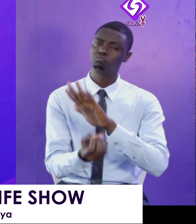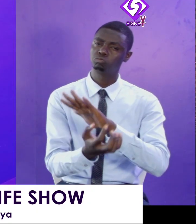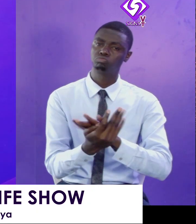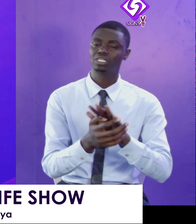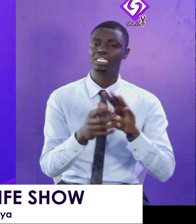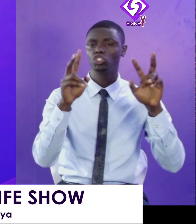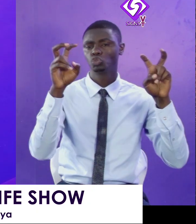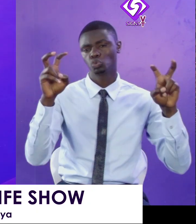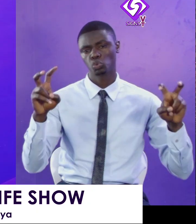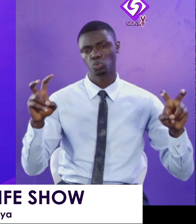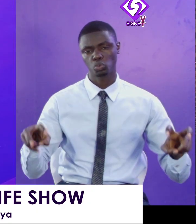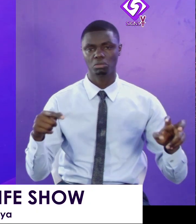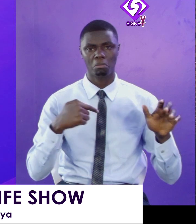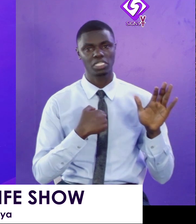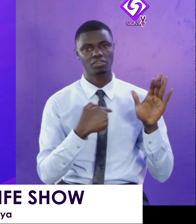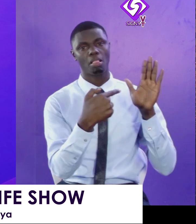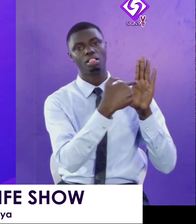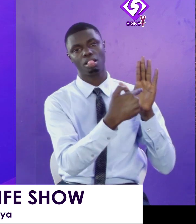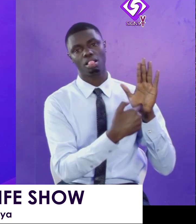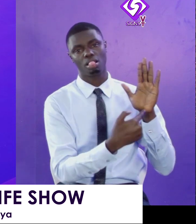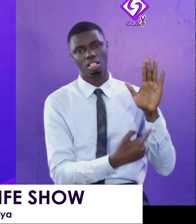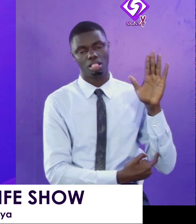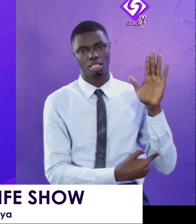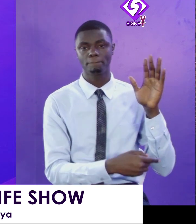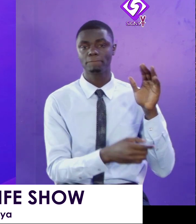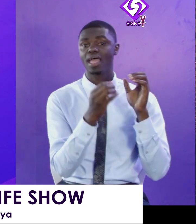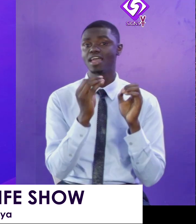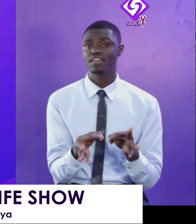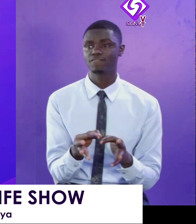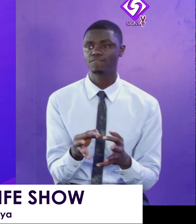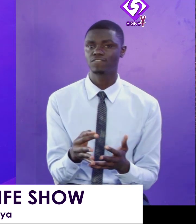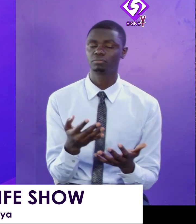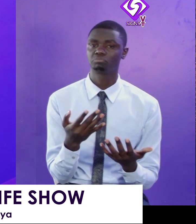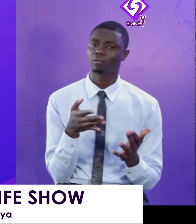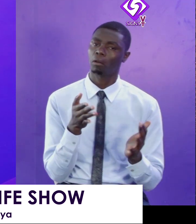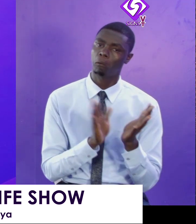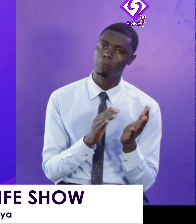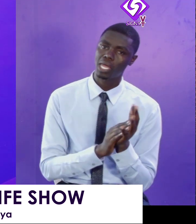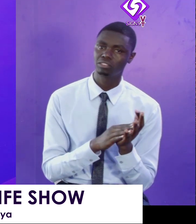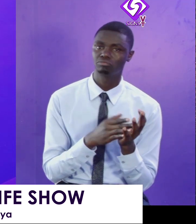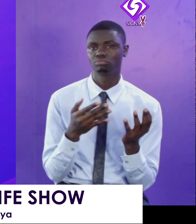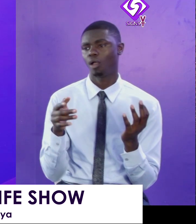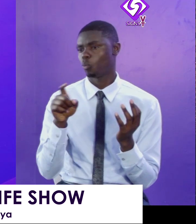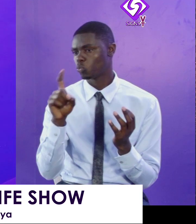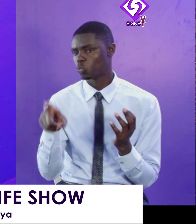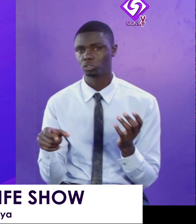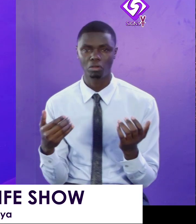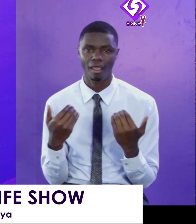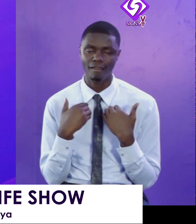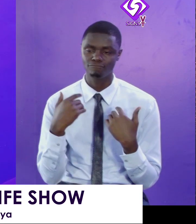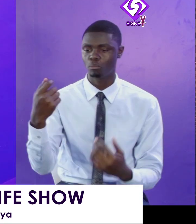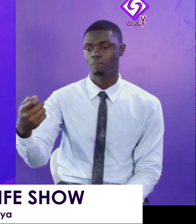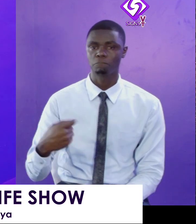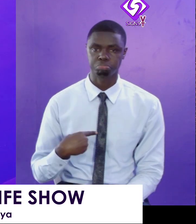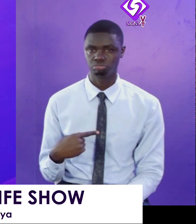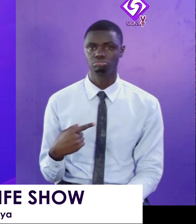that I'm pointing out today. But just in case you send your comments, your questions, I can match